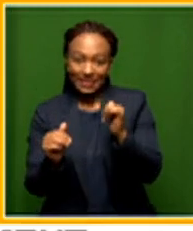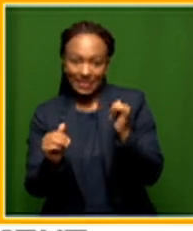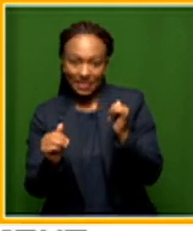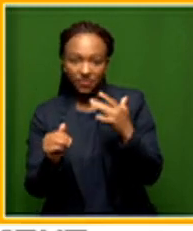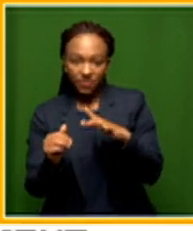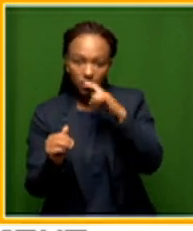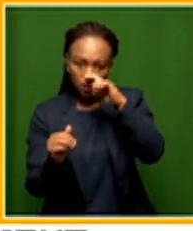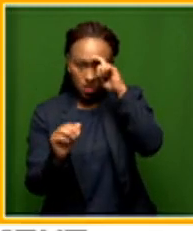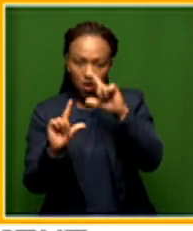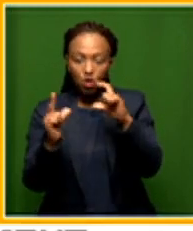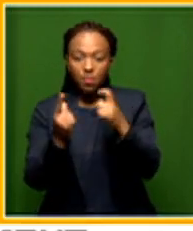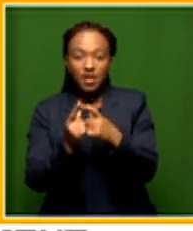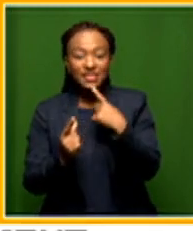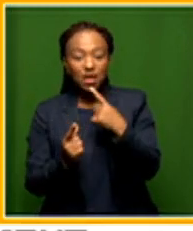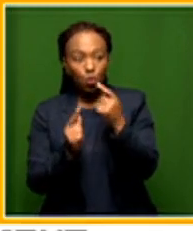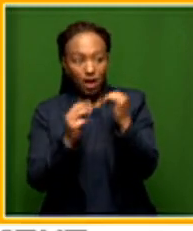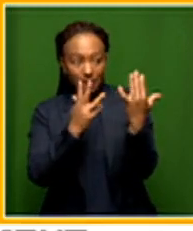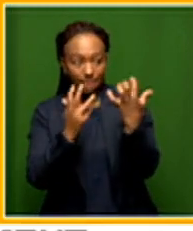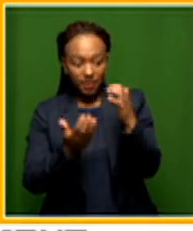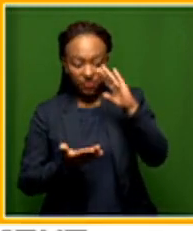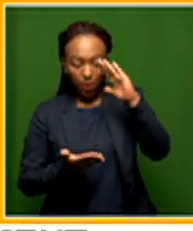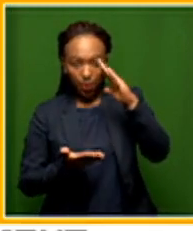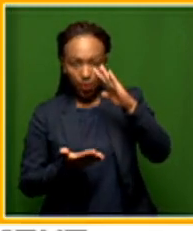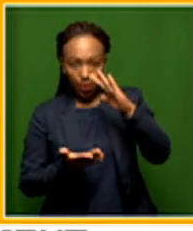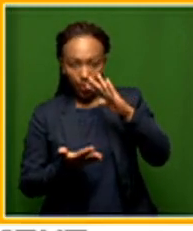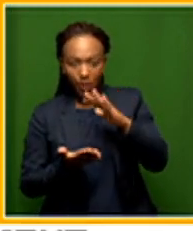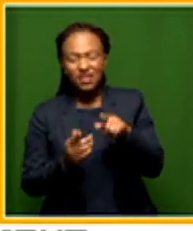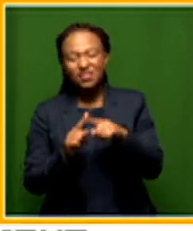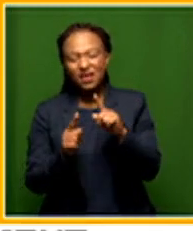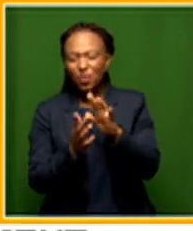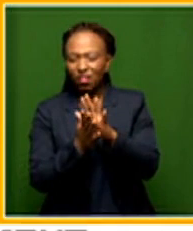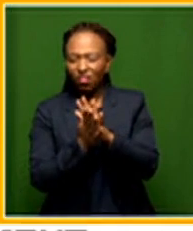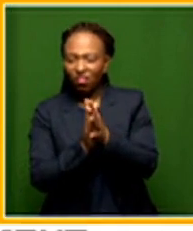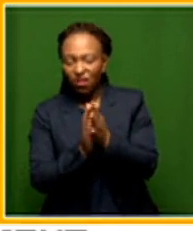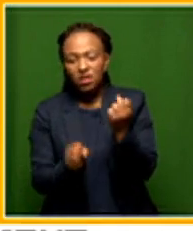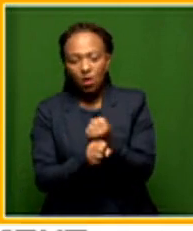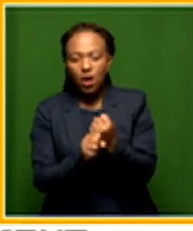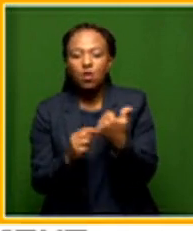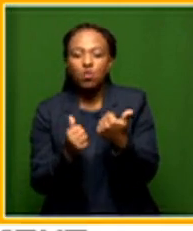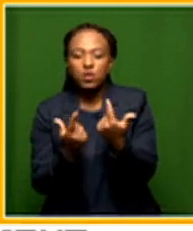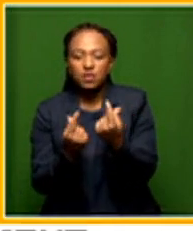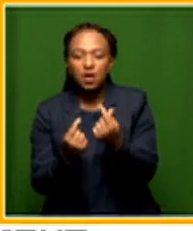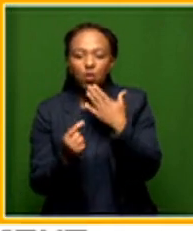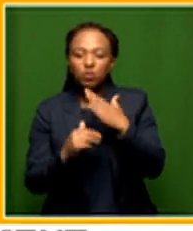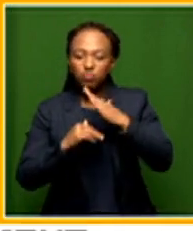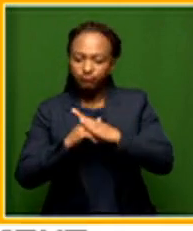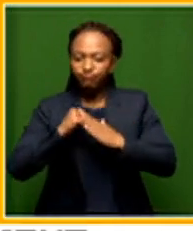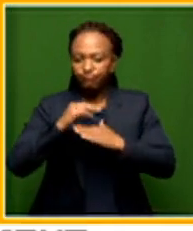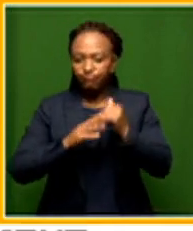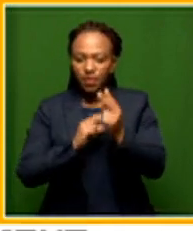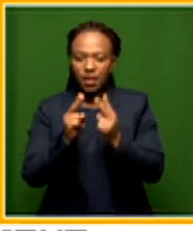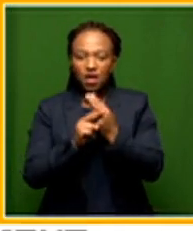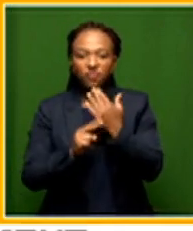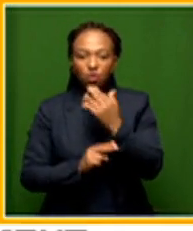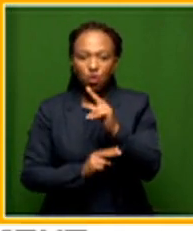said budget cuts will undo the gains already made and will undermine the work done in rebuilding the NPA. The organisation